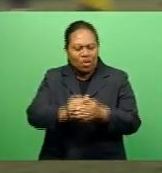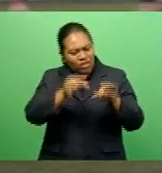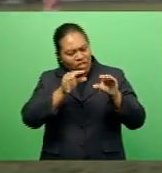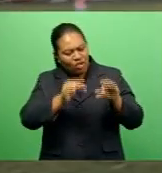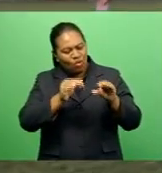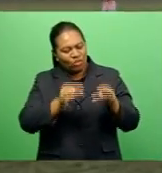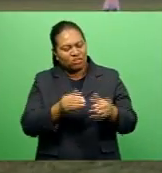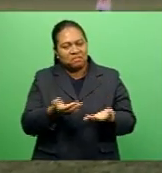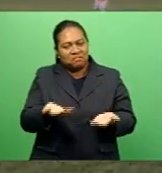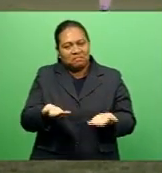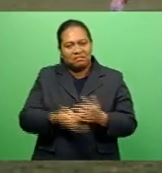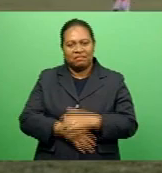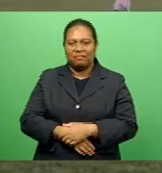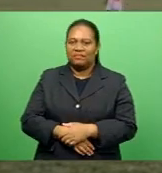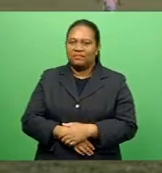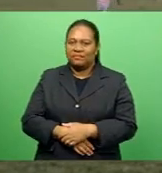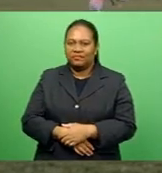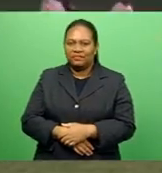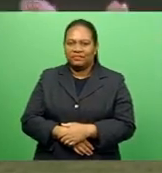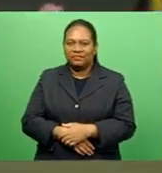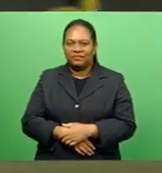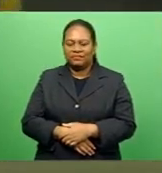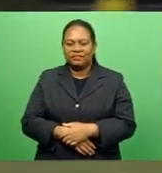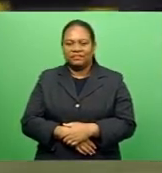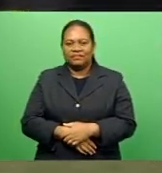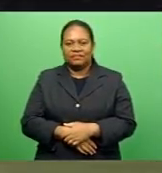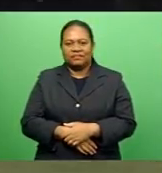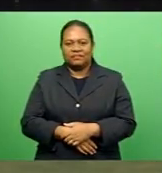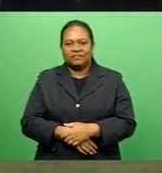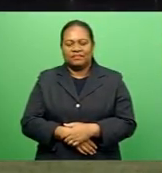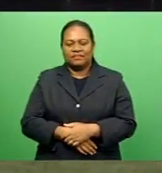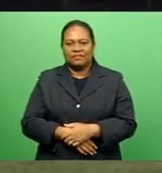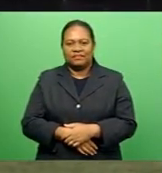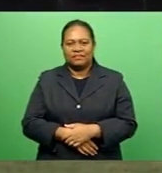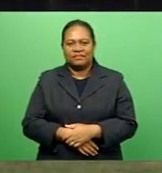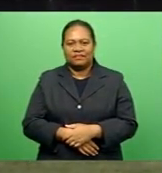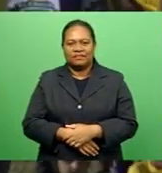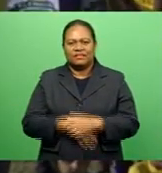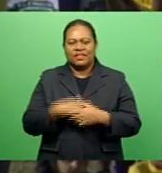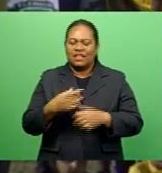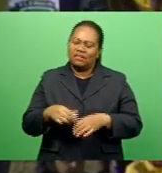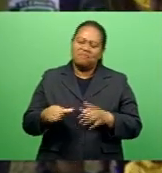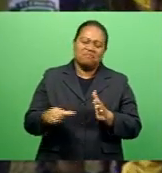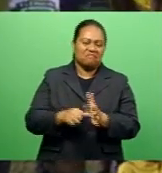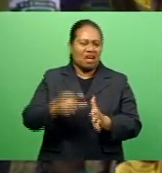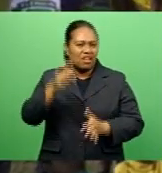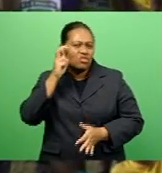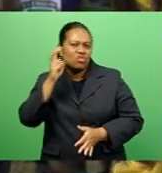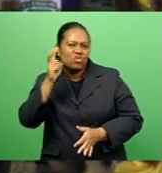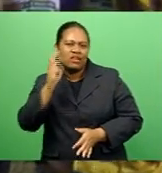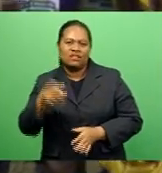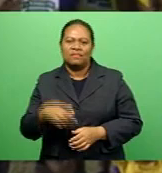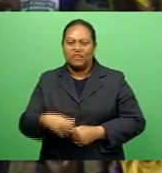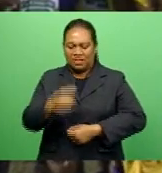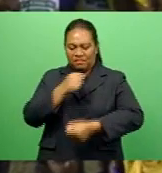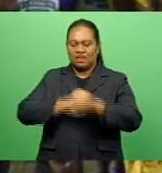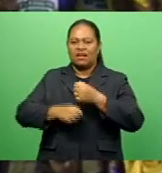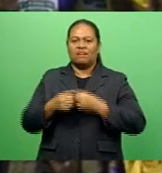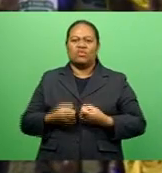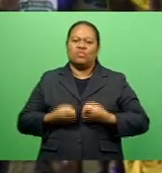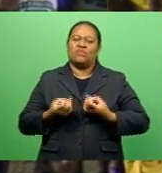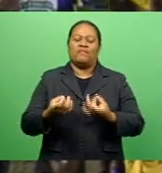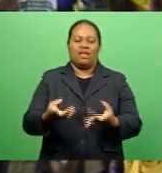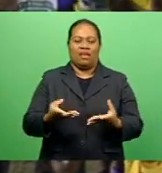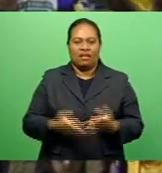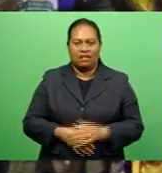and our coaching staff. We've been training so hard so that we can be competitive during